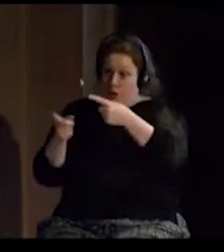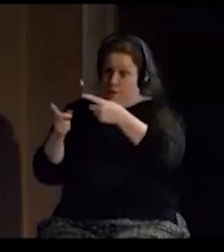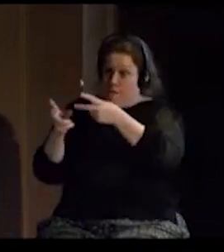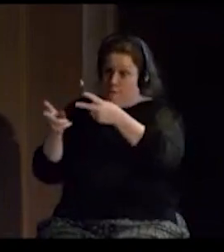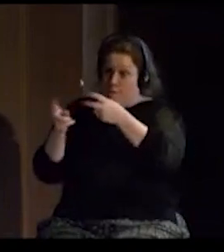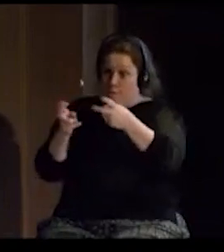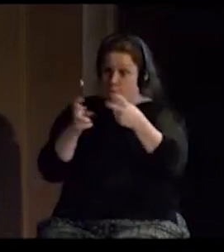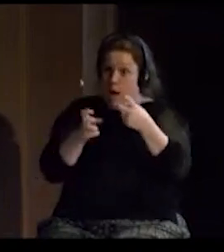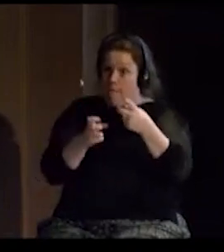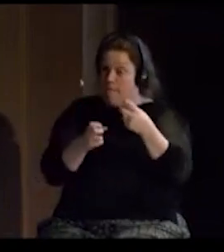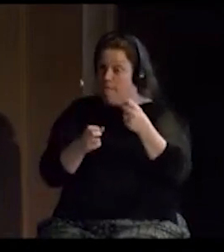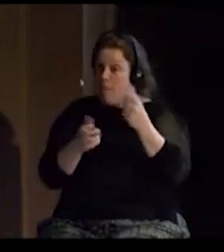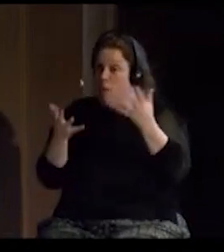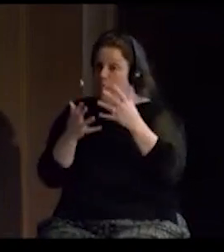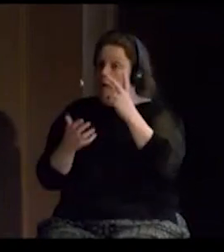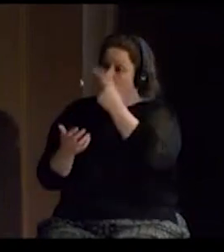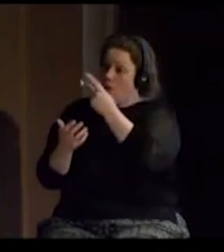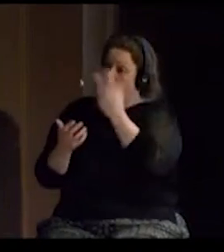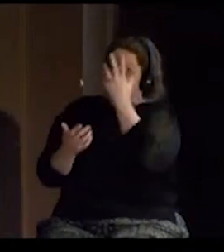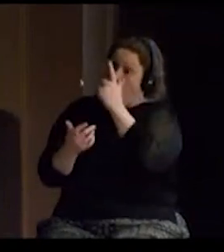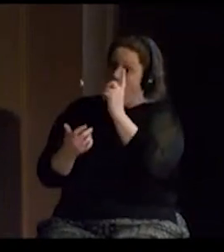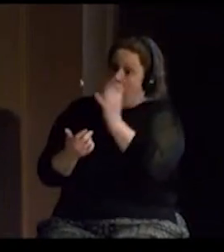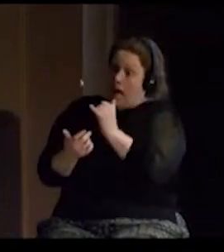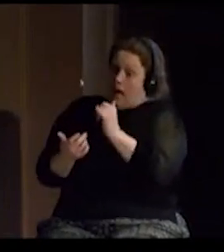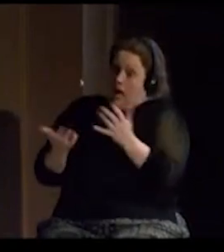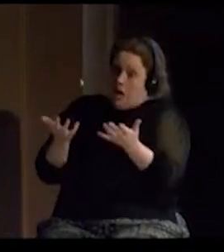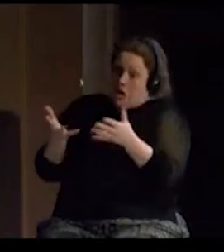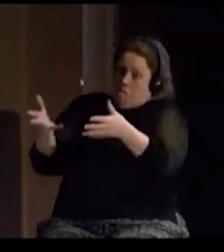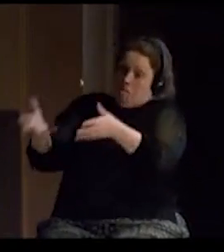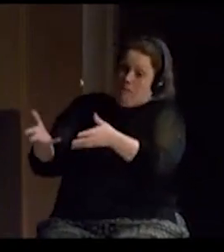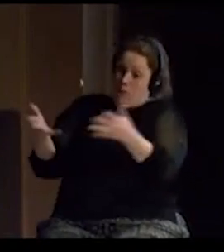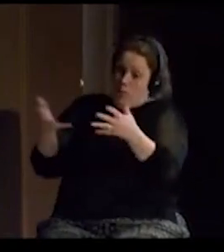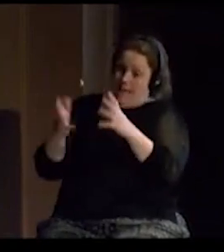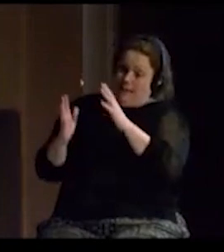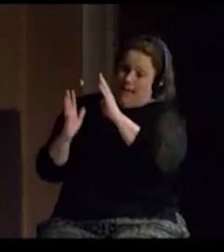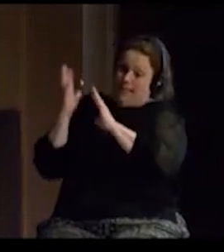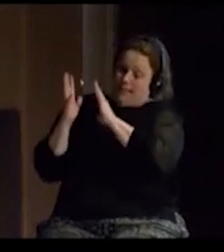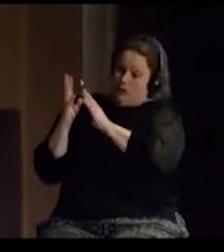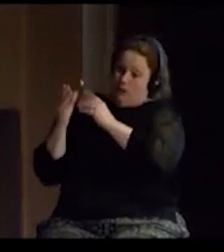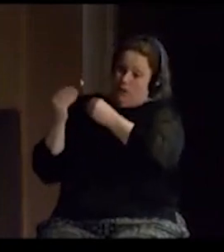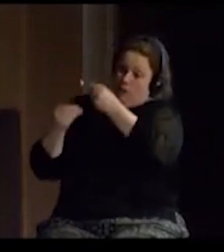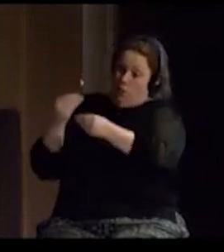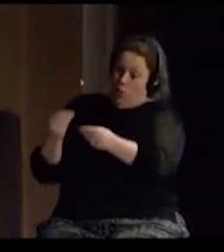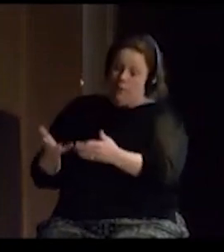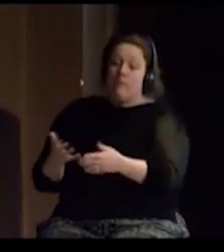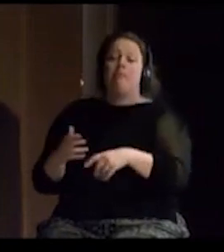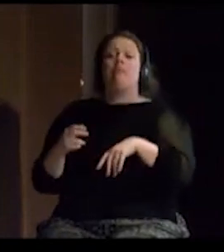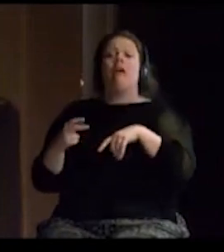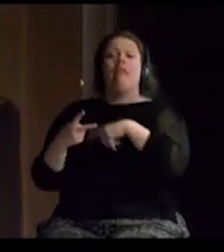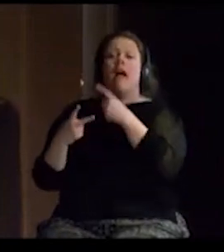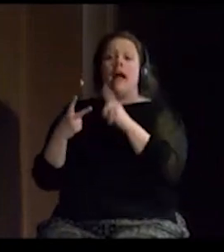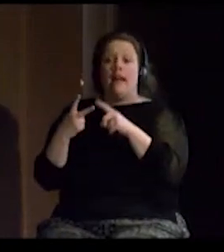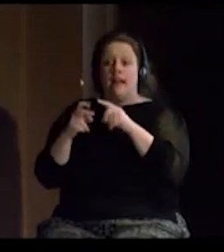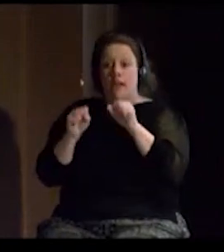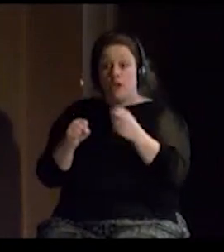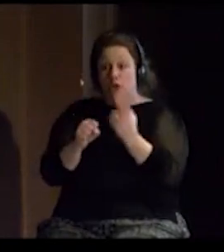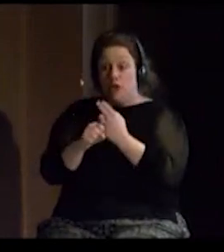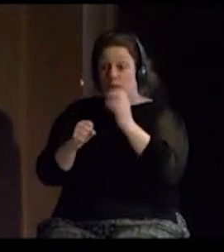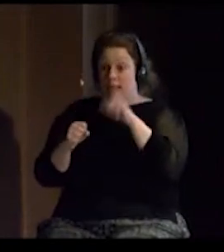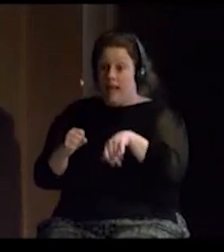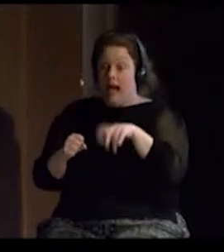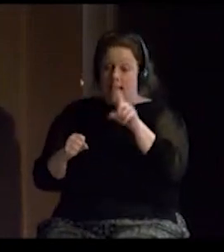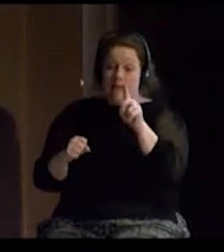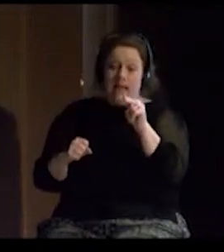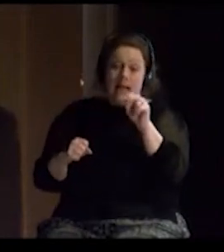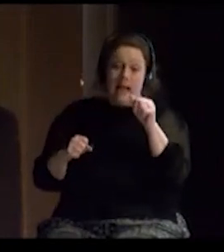looked like, or where it what its ancestry would be, and then could you also use that to then compare with the DNA